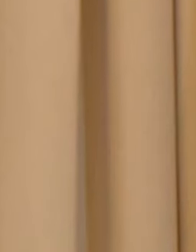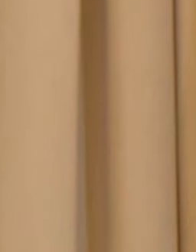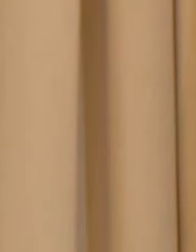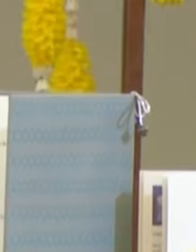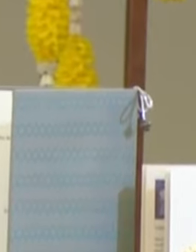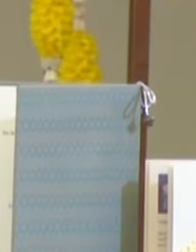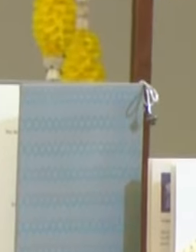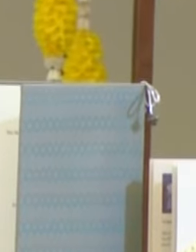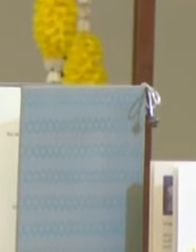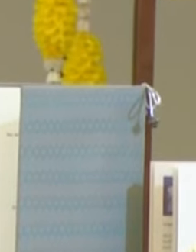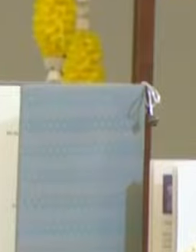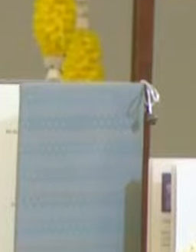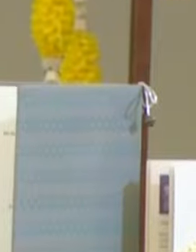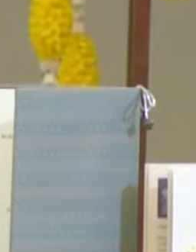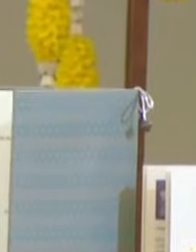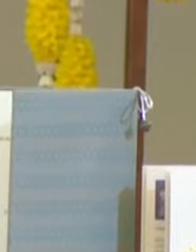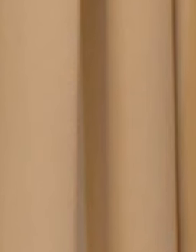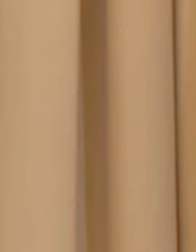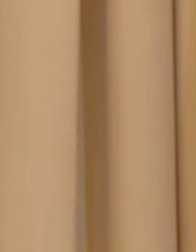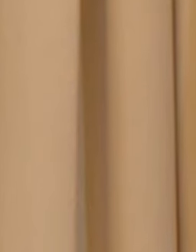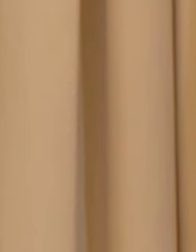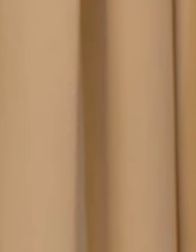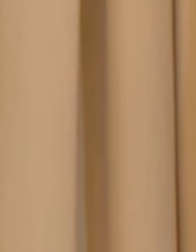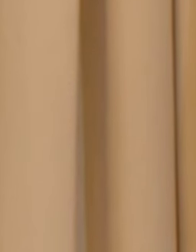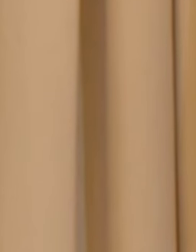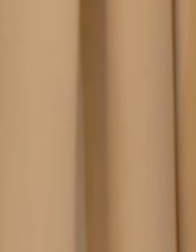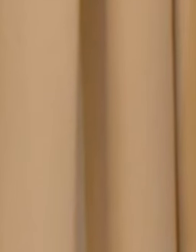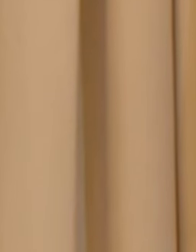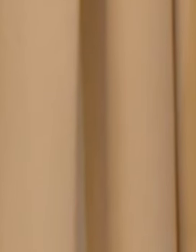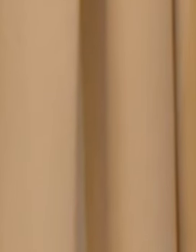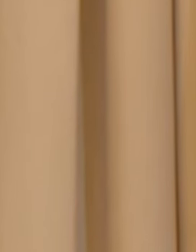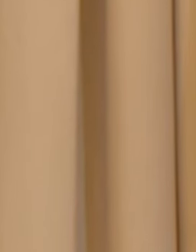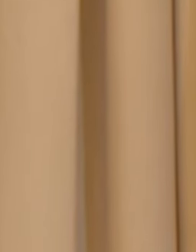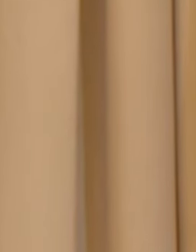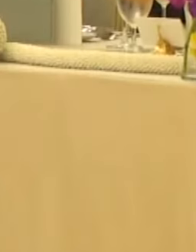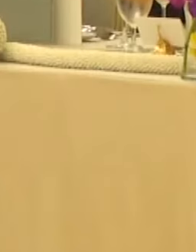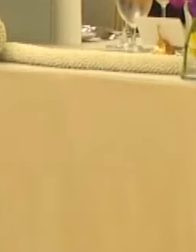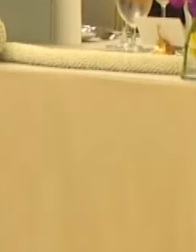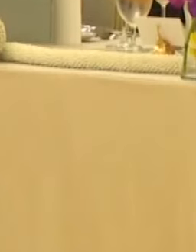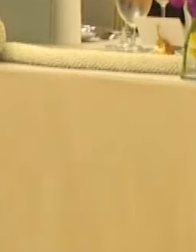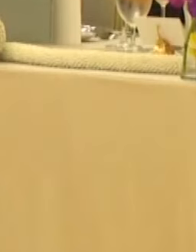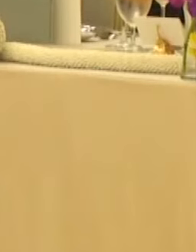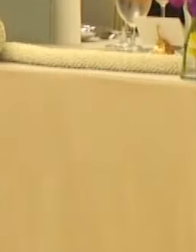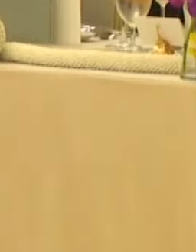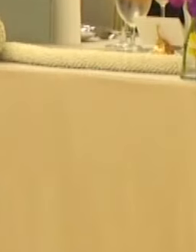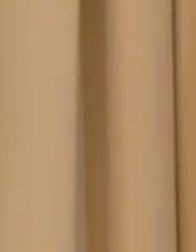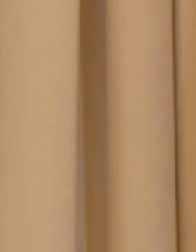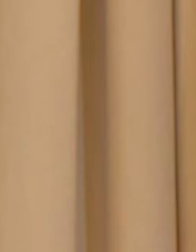you and the government of Thailand every success in this endeavor.